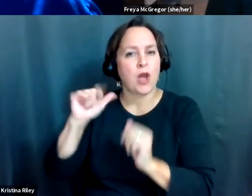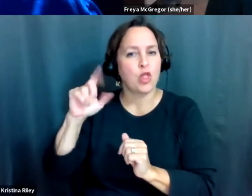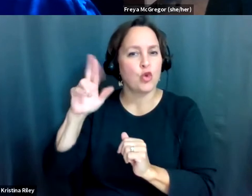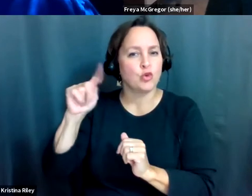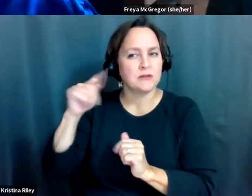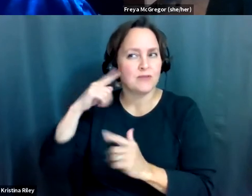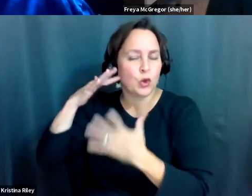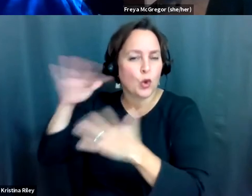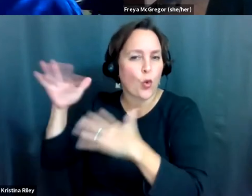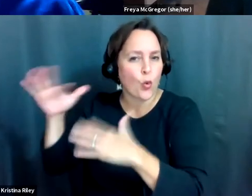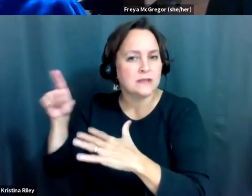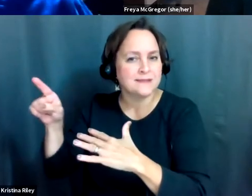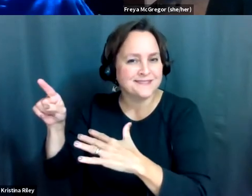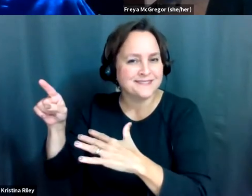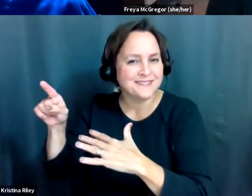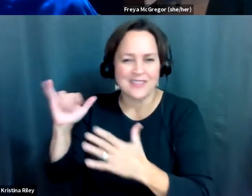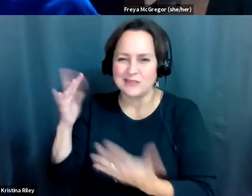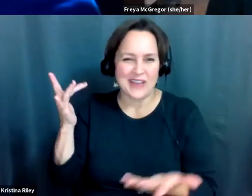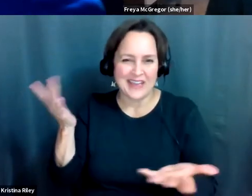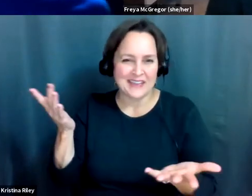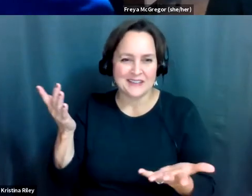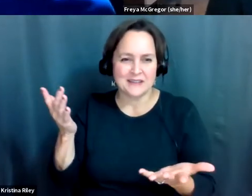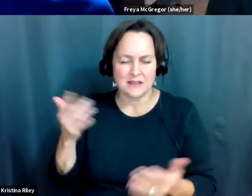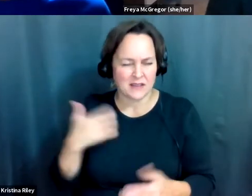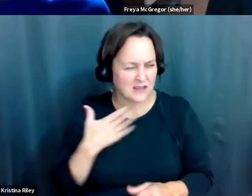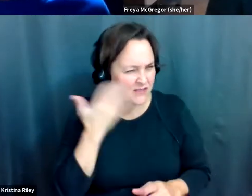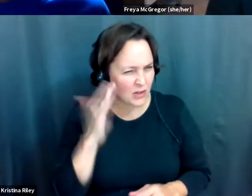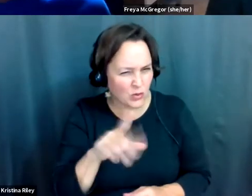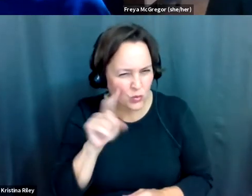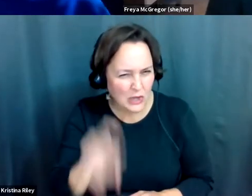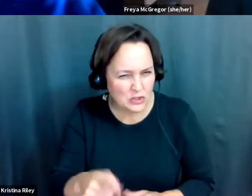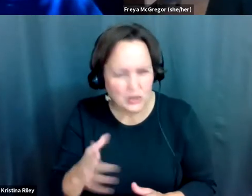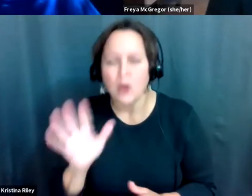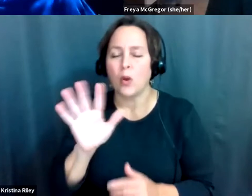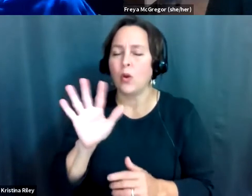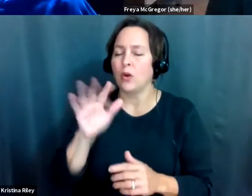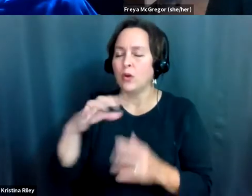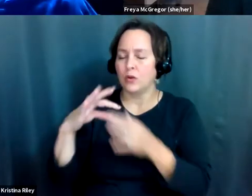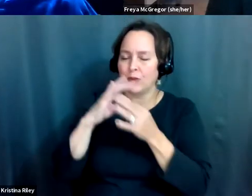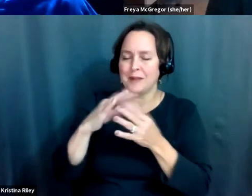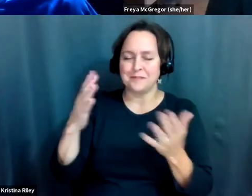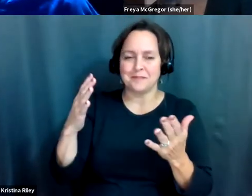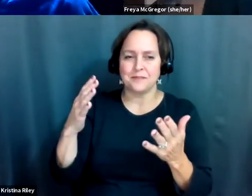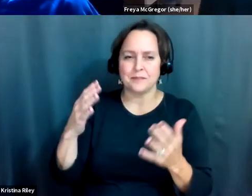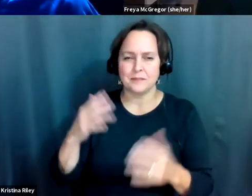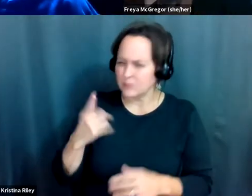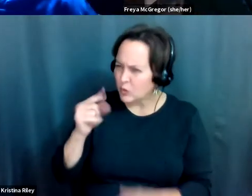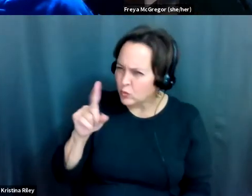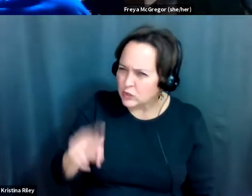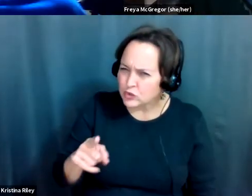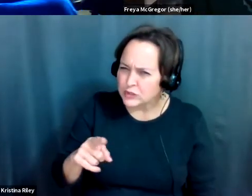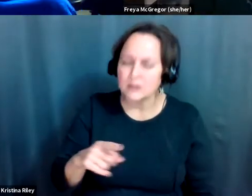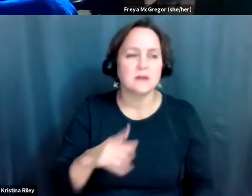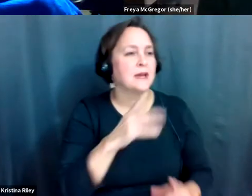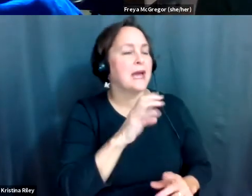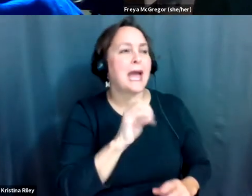yeah, um, I've forgotten what your question was now. Oh, it was about the, no, what, what was your question? Oh,